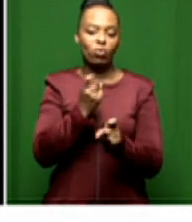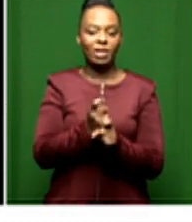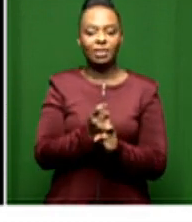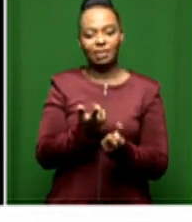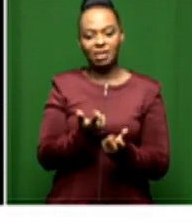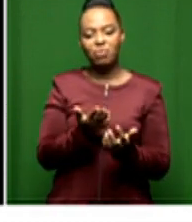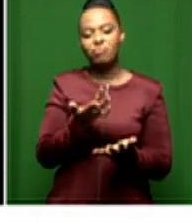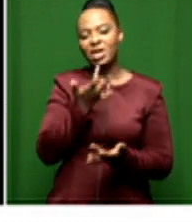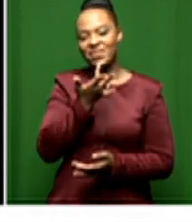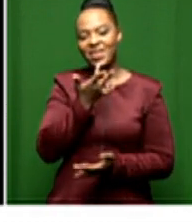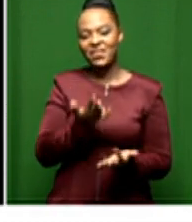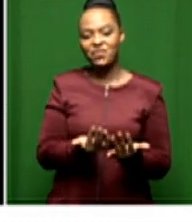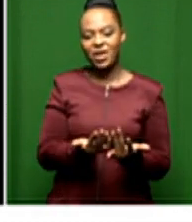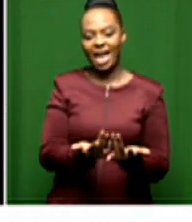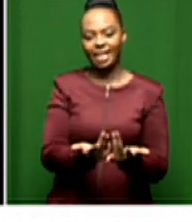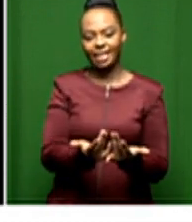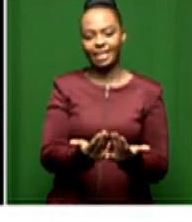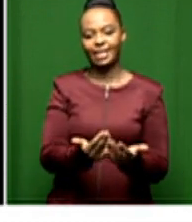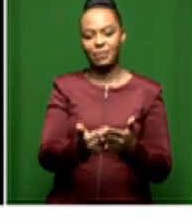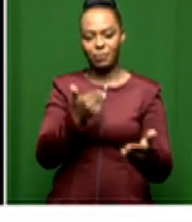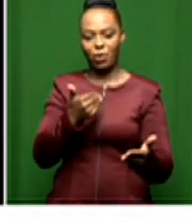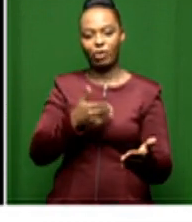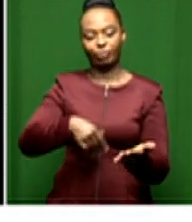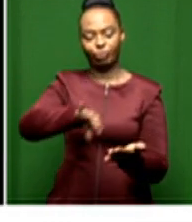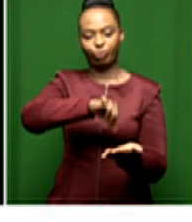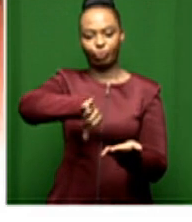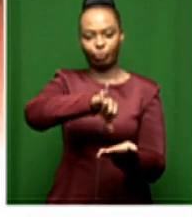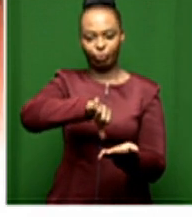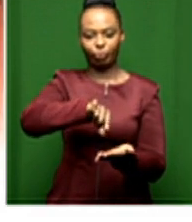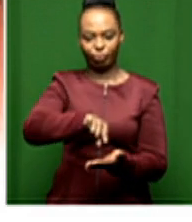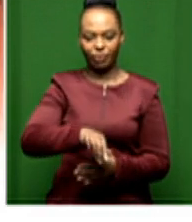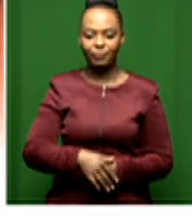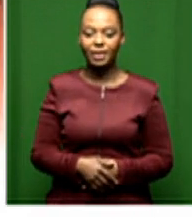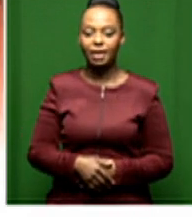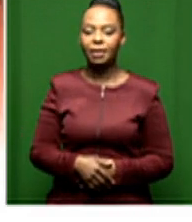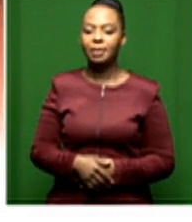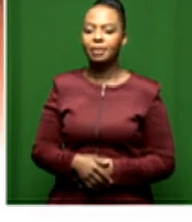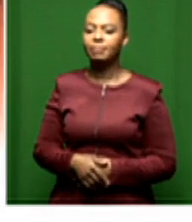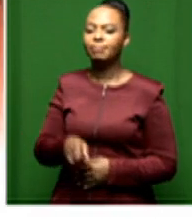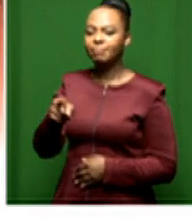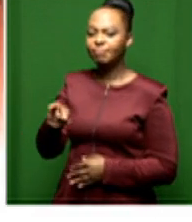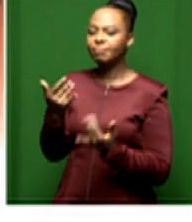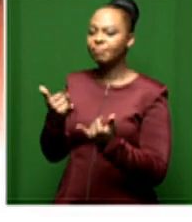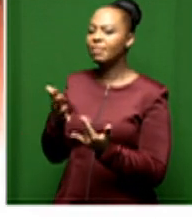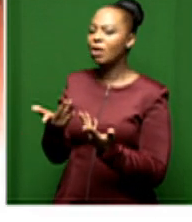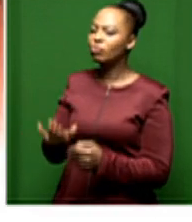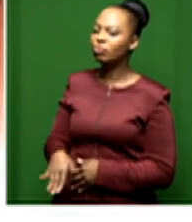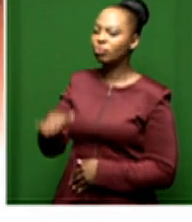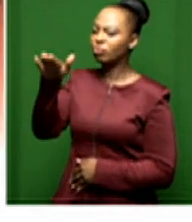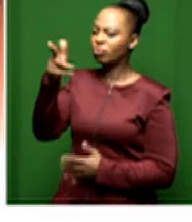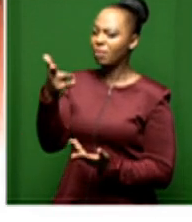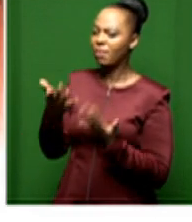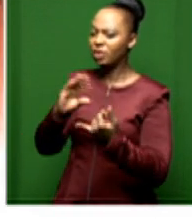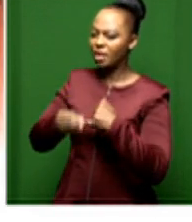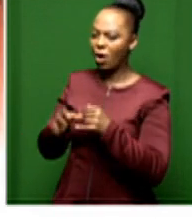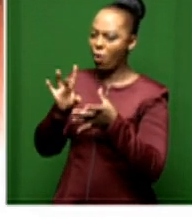always the way to go. Okay. So what's that one dish that you grew up eating, but you added a twist to it, and maybe people can try at